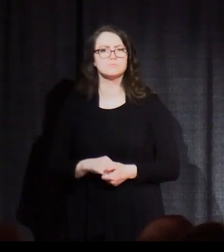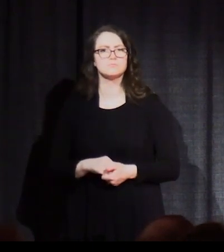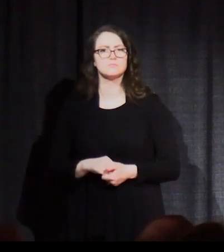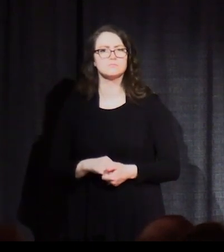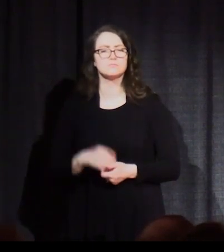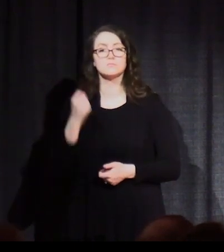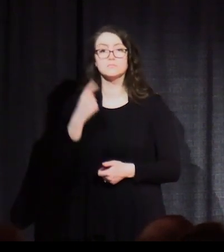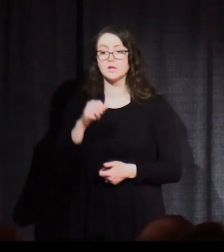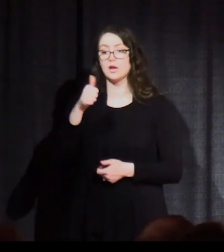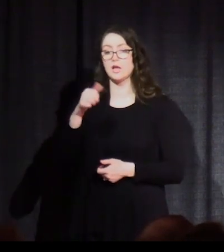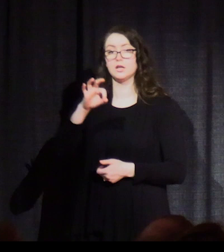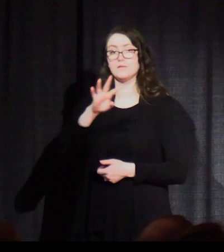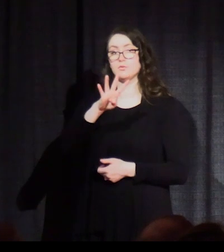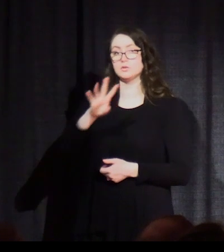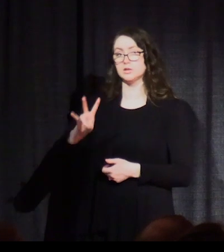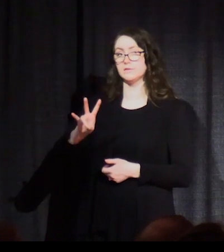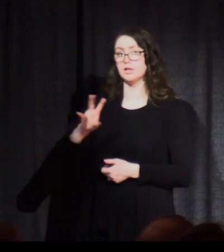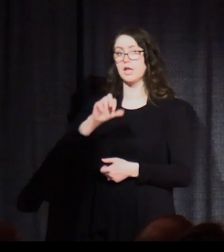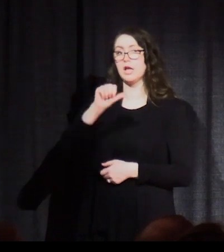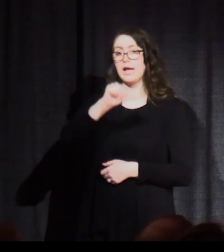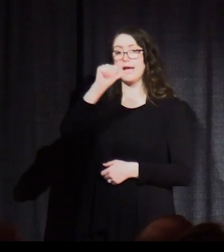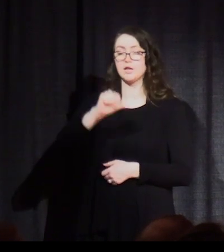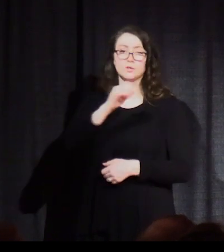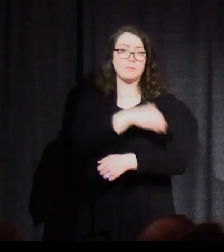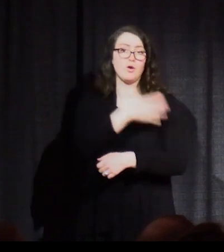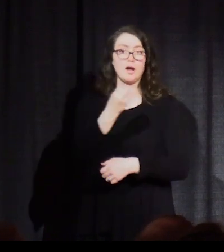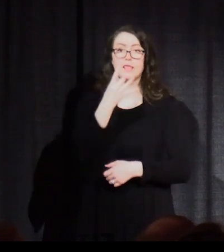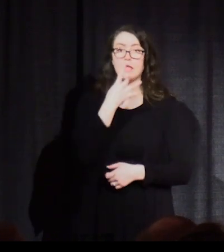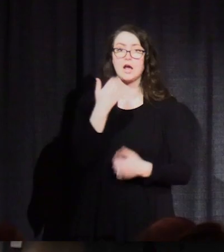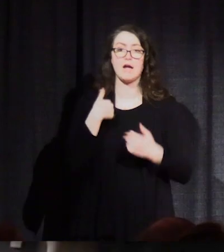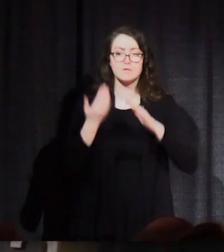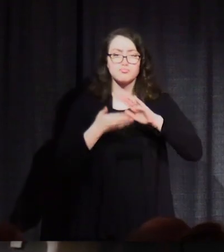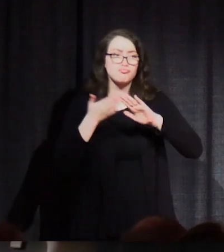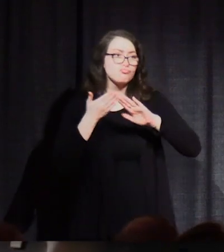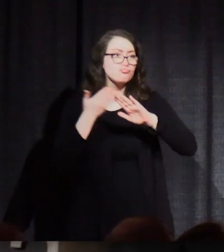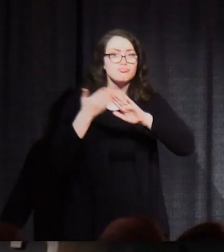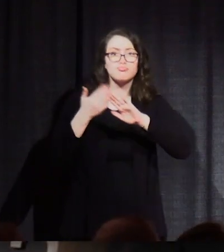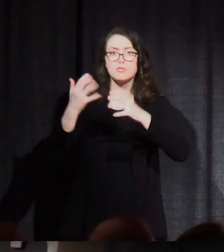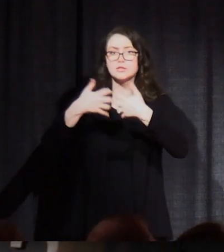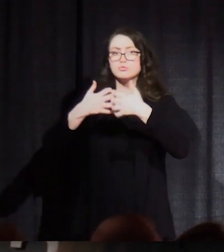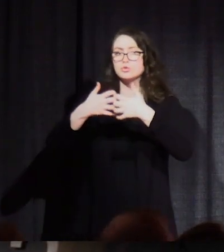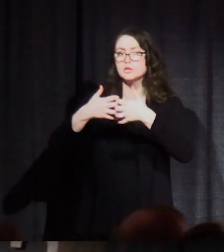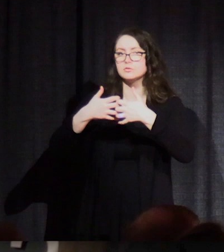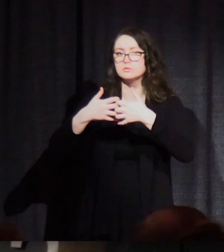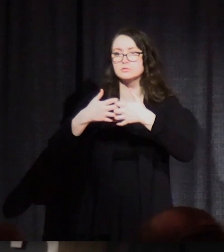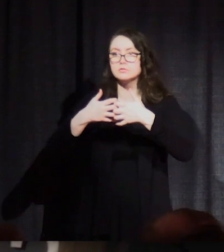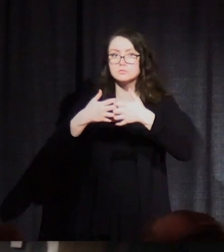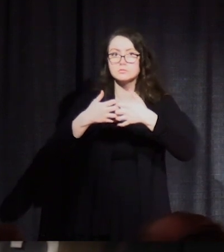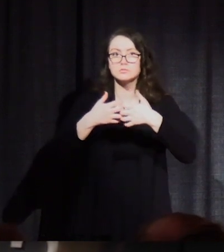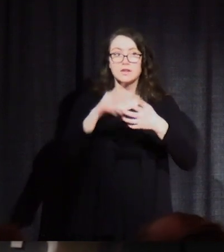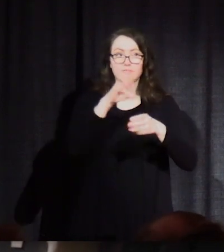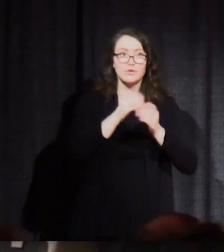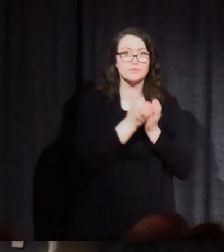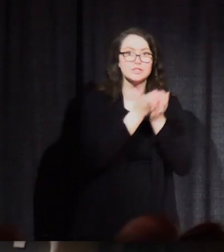by 1947, Anchorage Power and Light was operating multiple types of generators, including a ship to meet the needs of